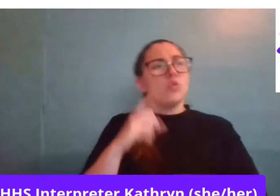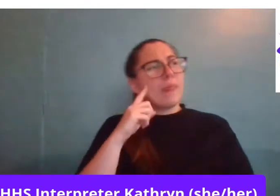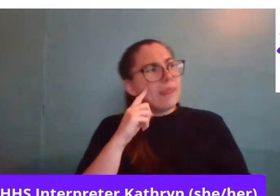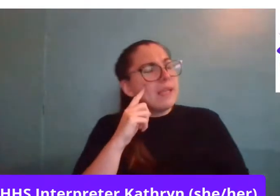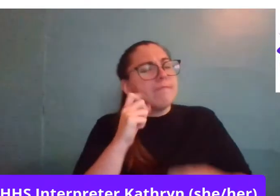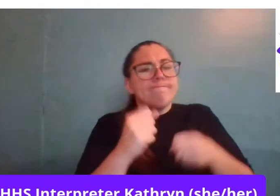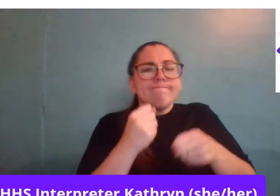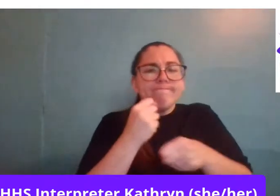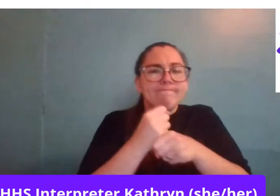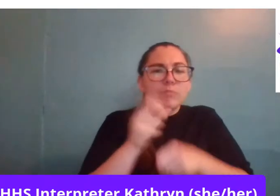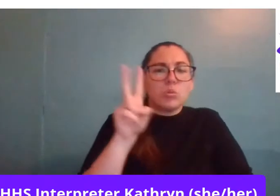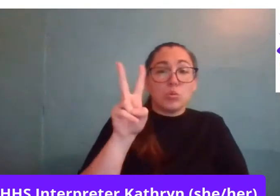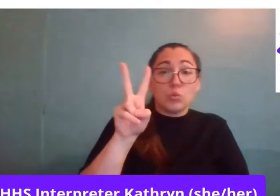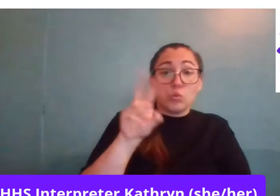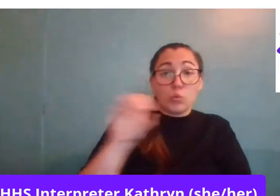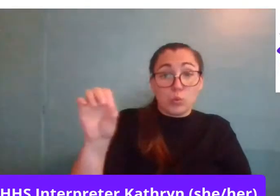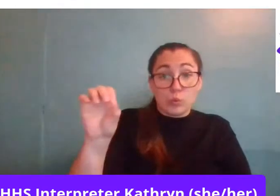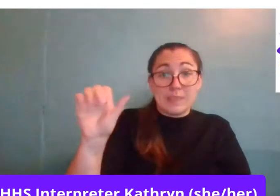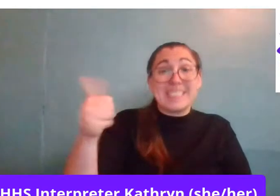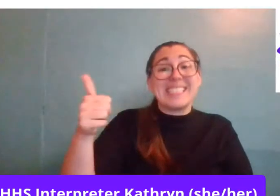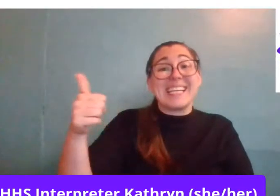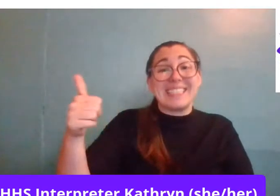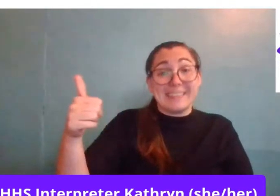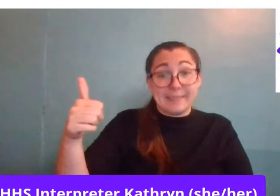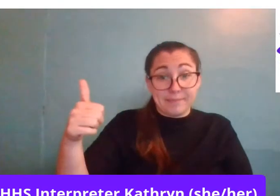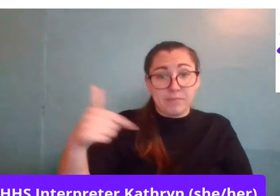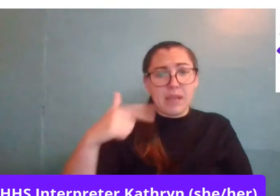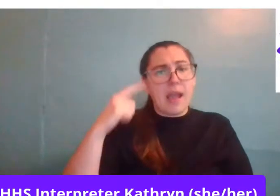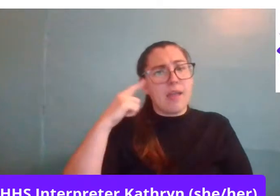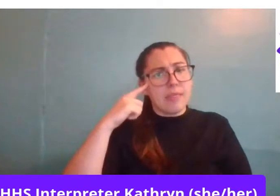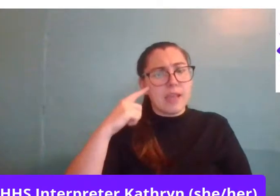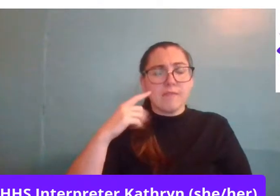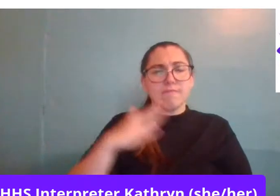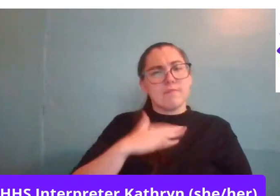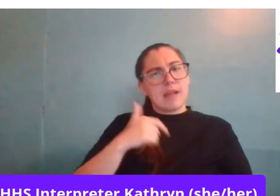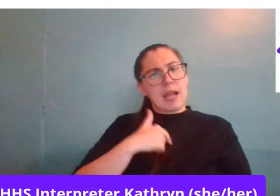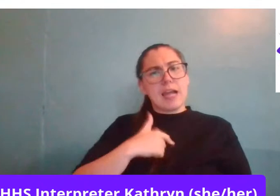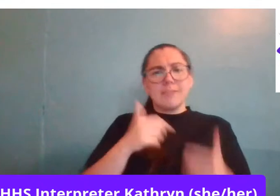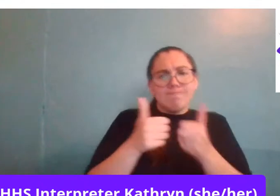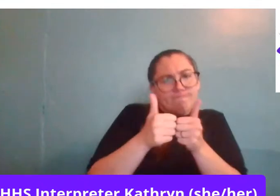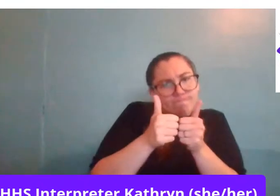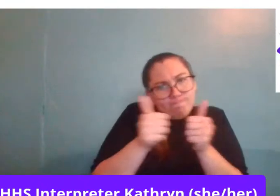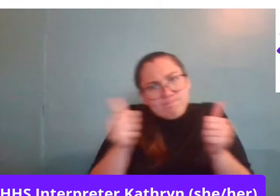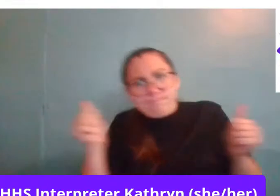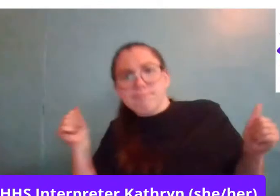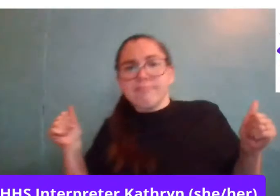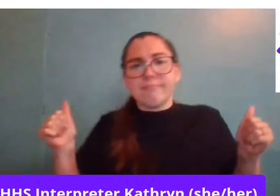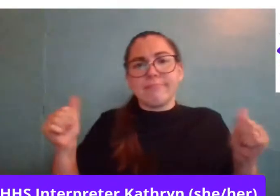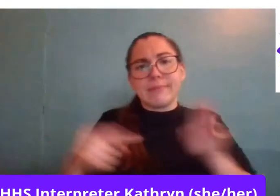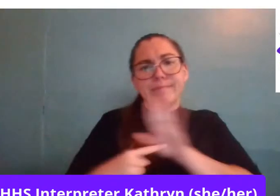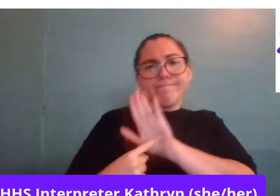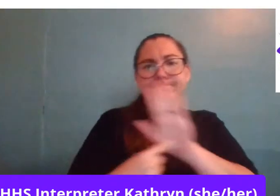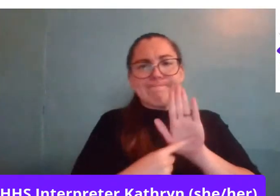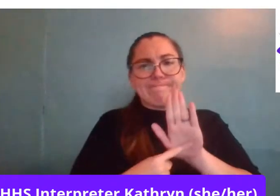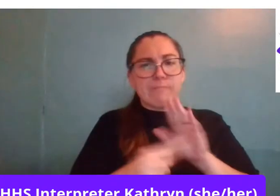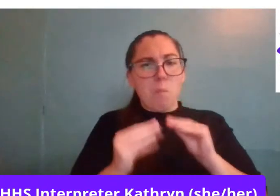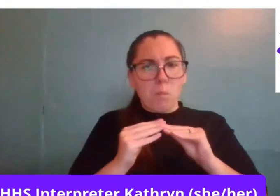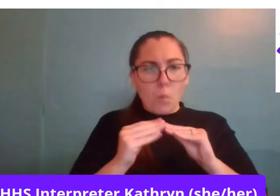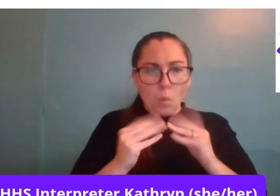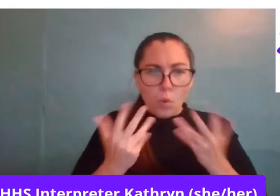2010, um I think I came out my shell just a little bit as far as